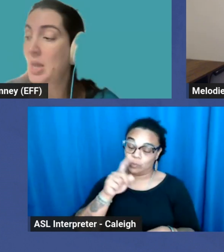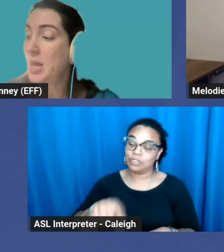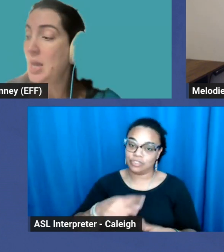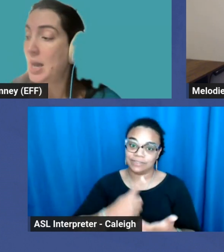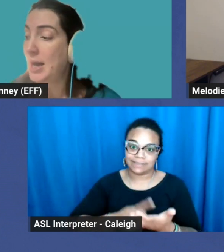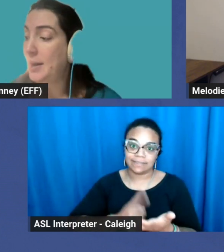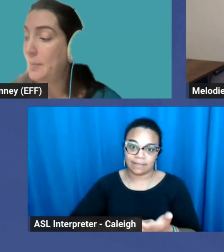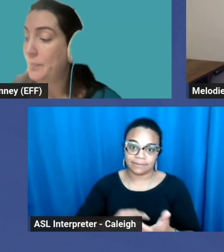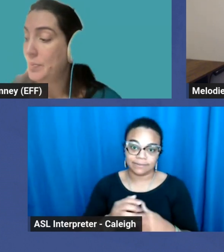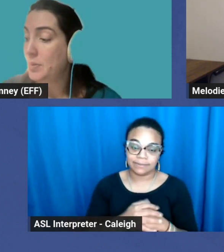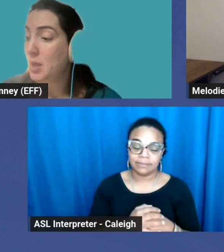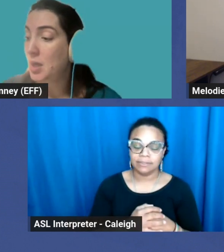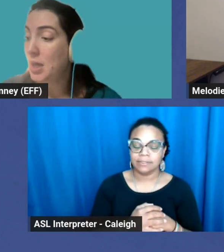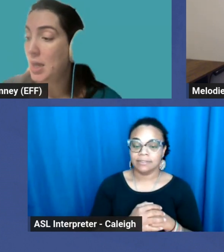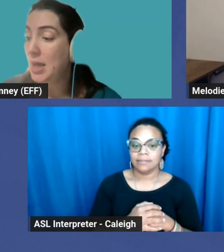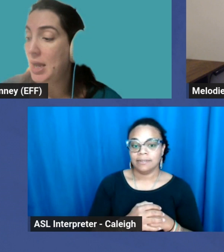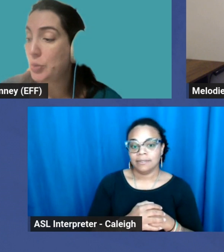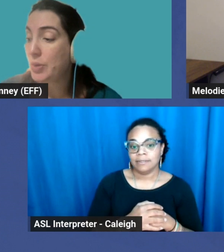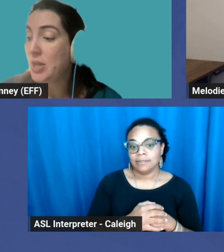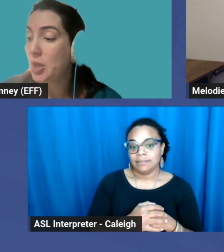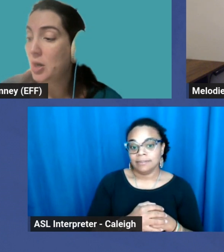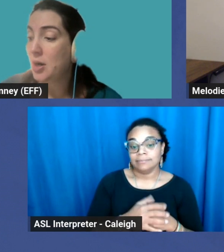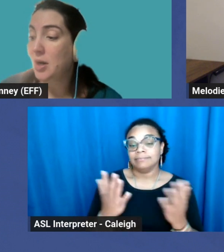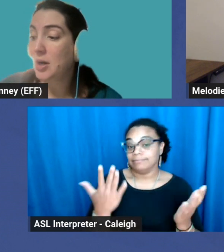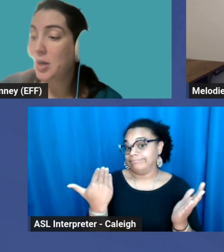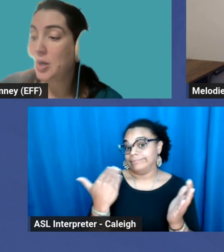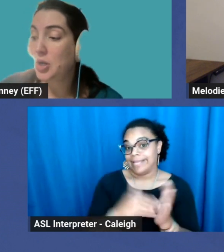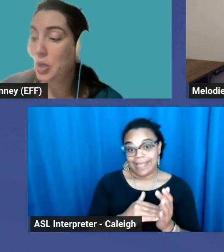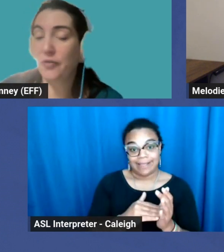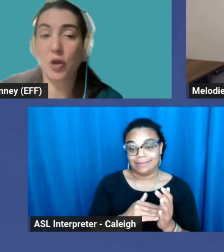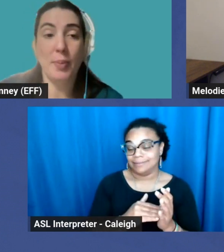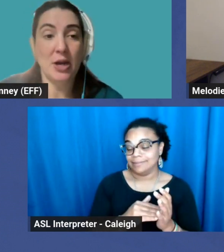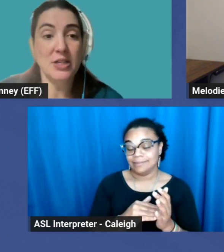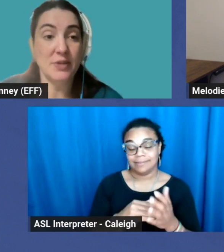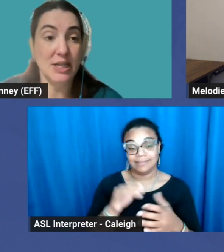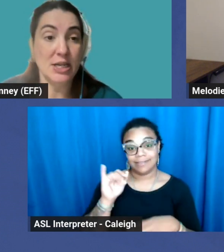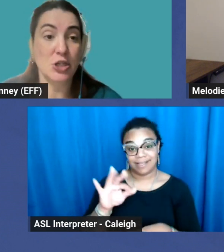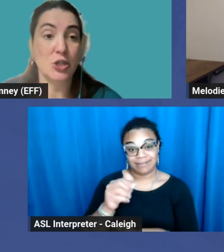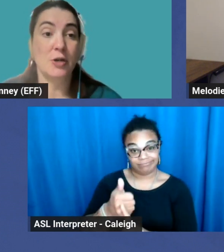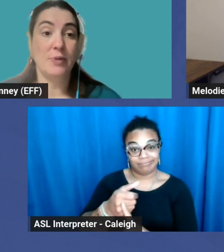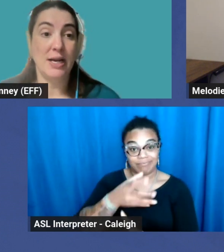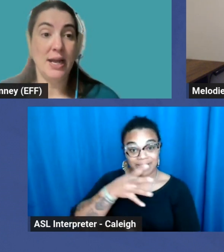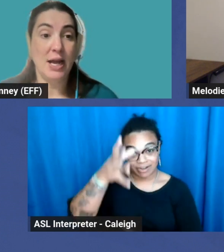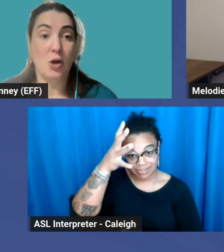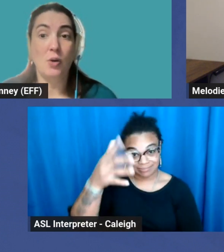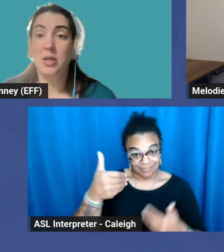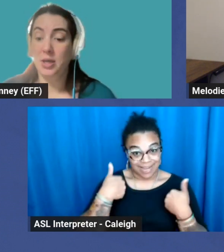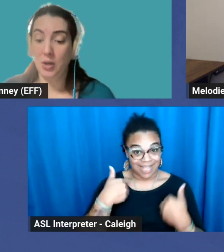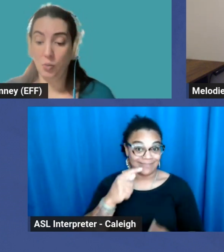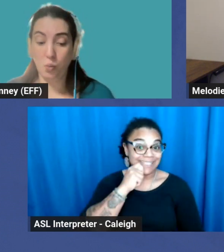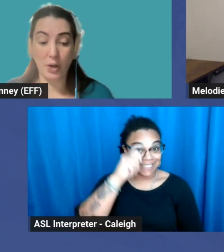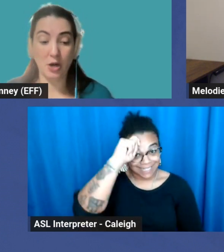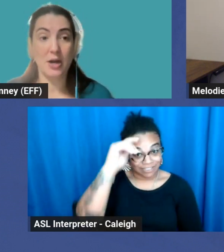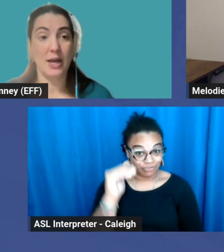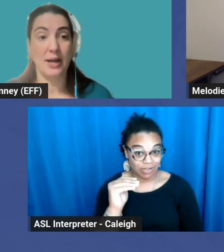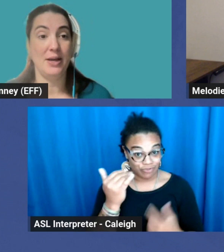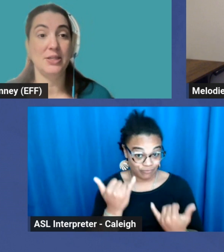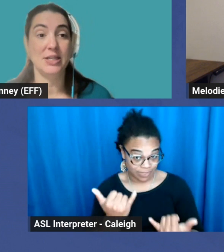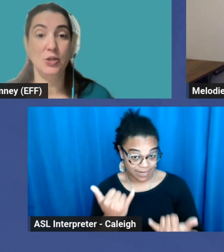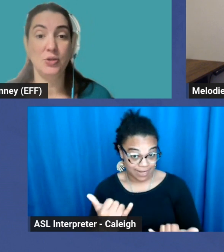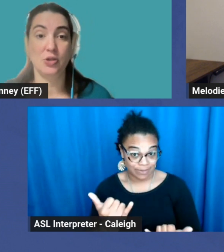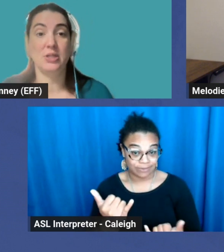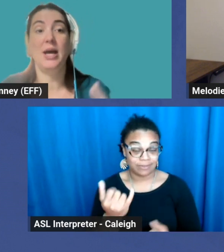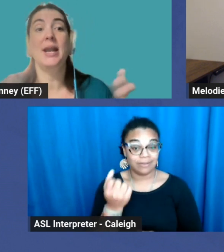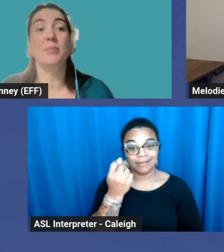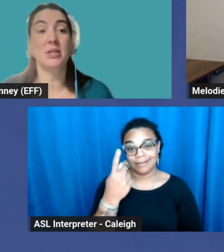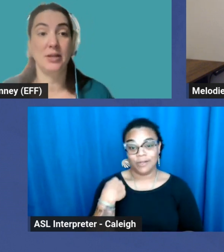about. And so again, if you're a parent of a teenager right now, we're not about to